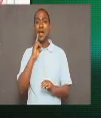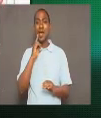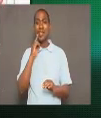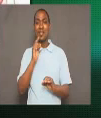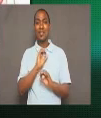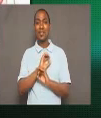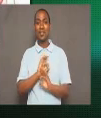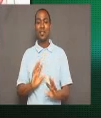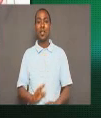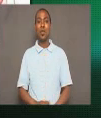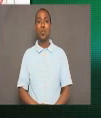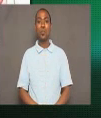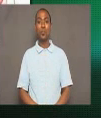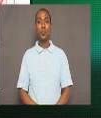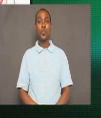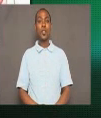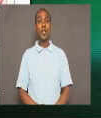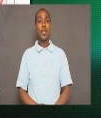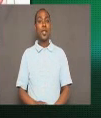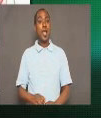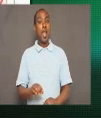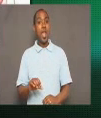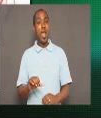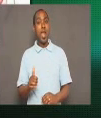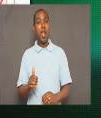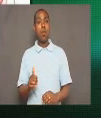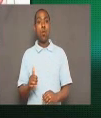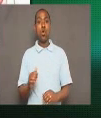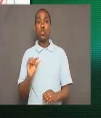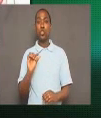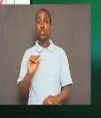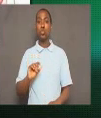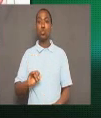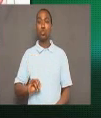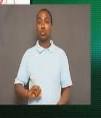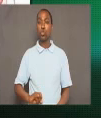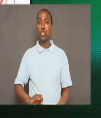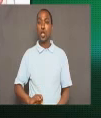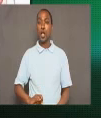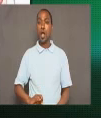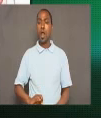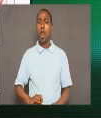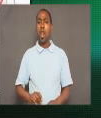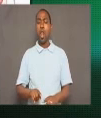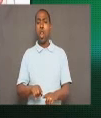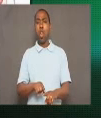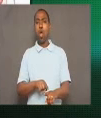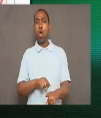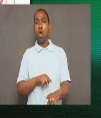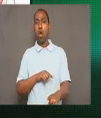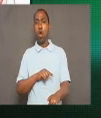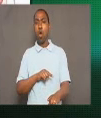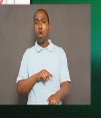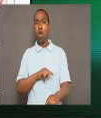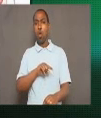The rest of the small intestine is a long, coiled tube that produces